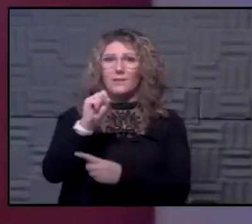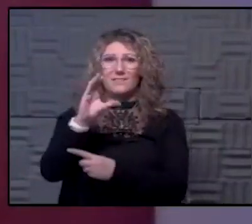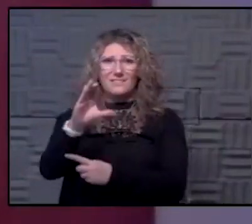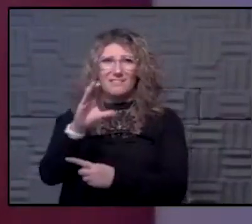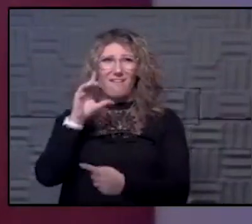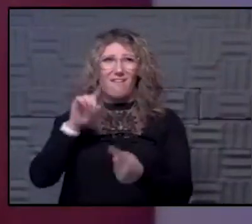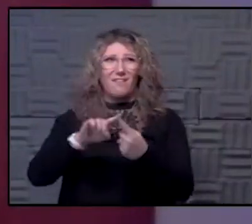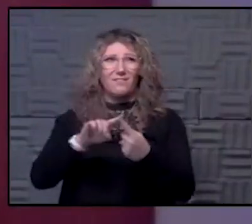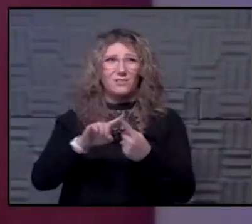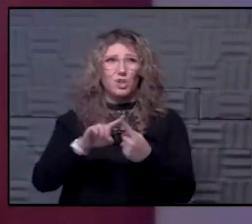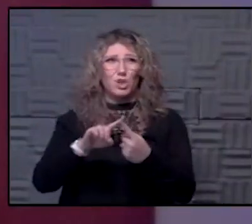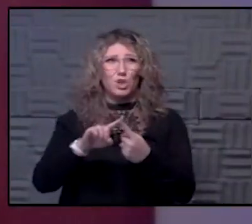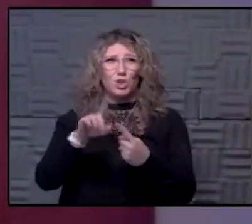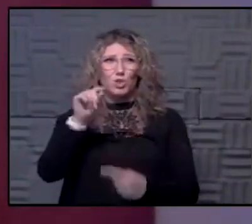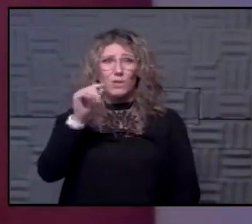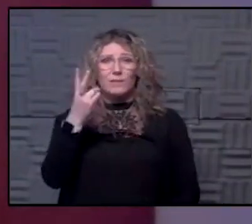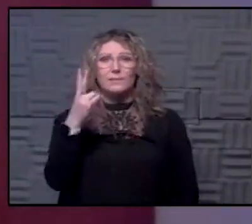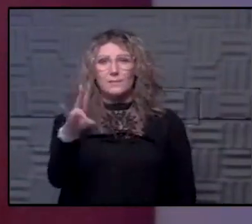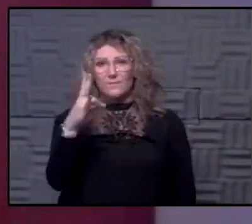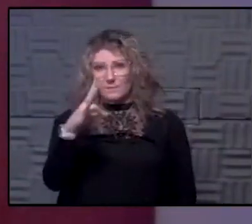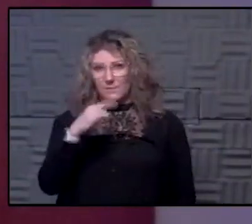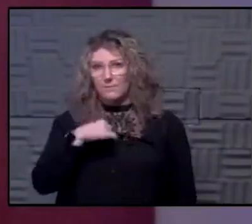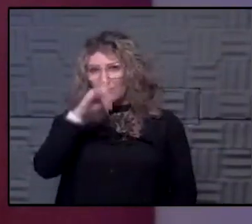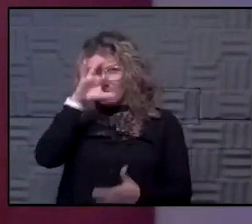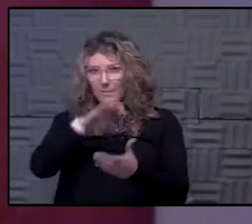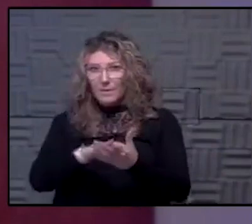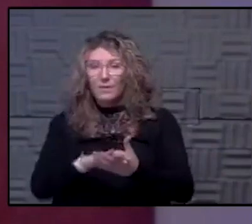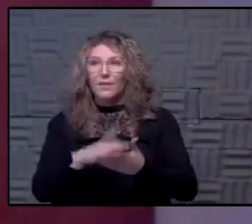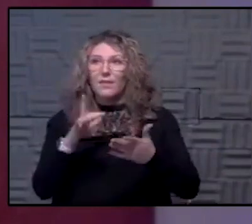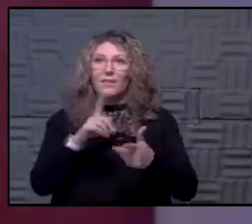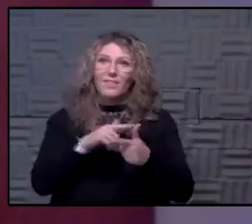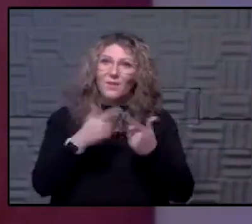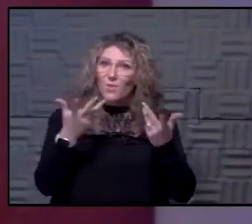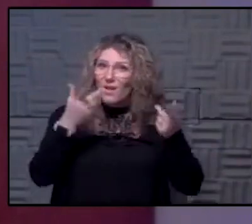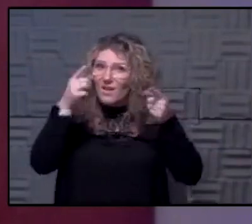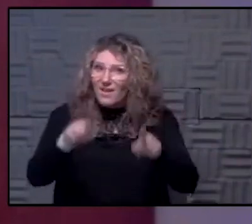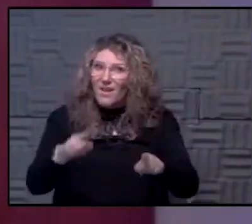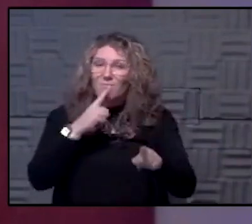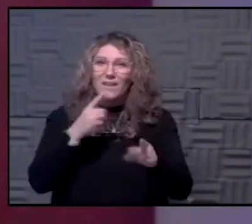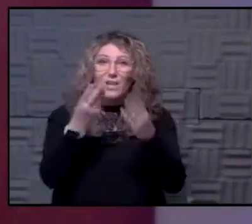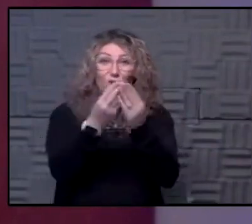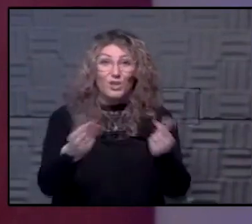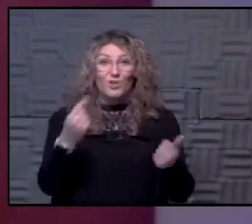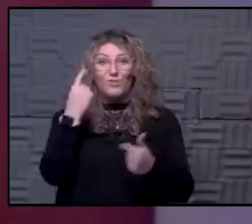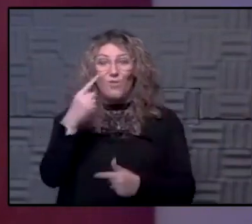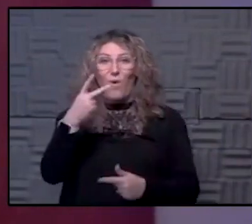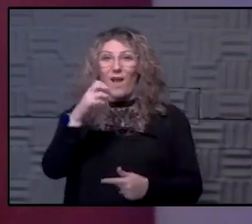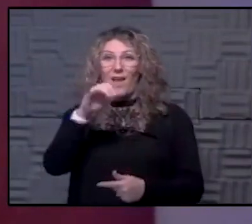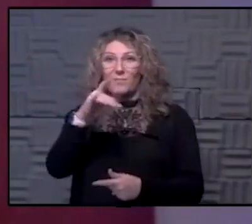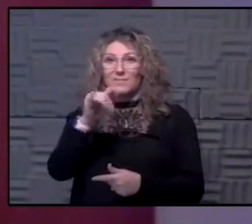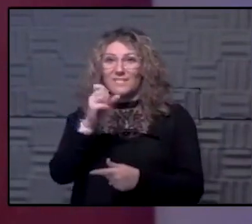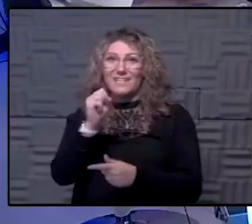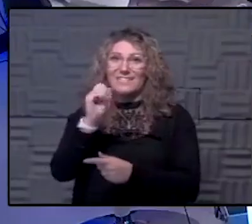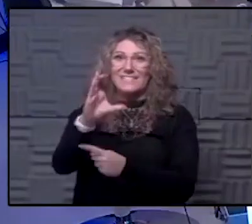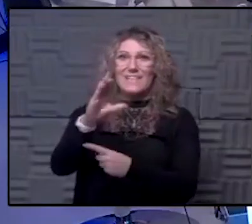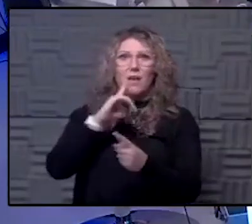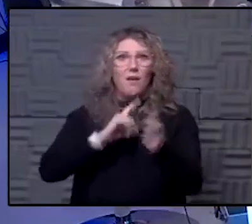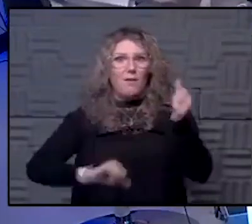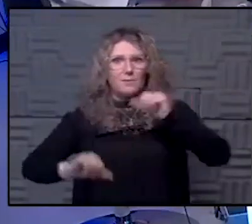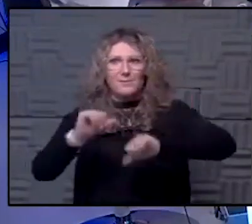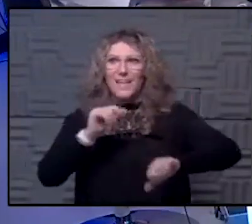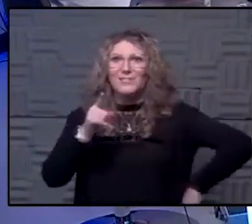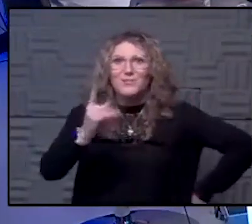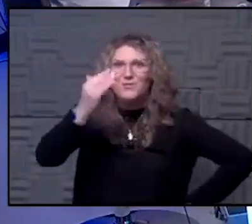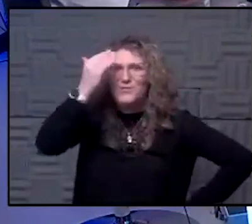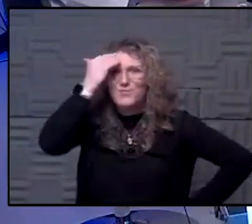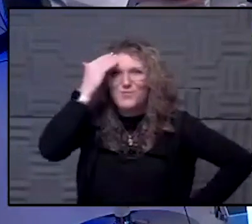until 2017, I believe. Then we got a cure for hepatitis C. Science. Well, See? In science, that's good. You